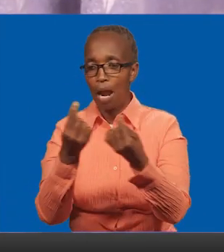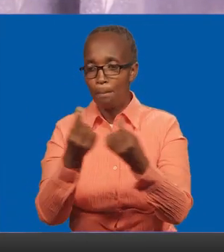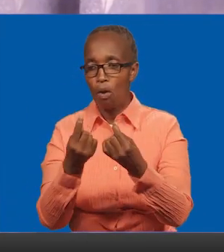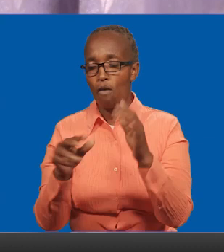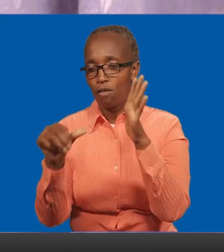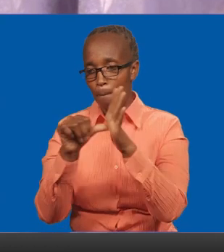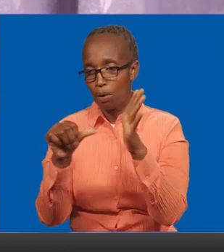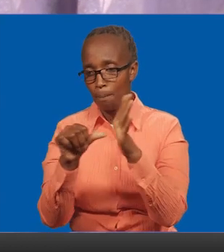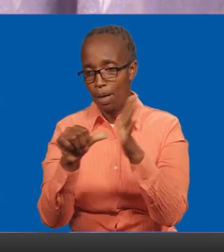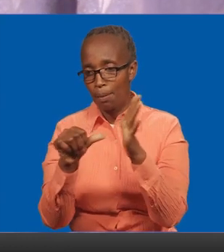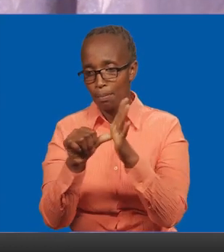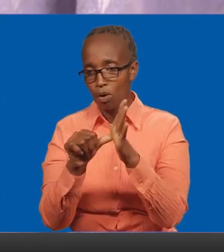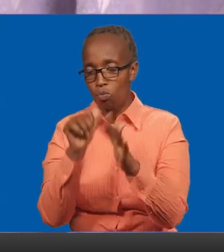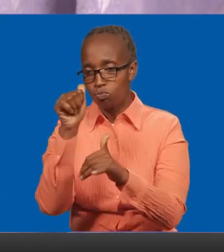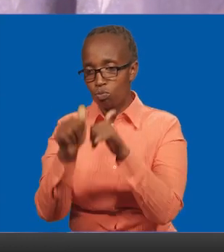every manner of